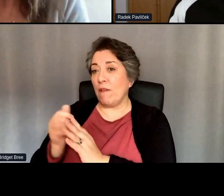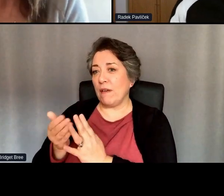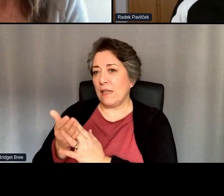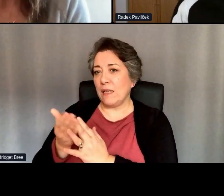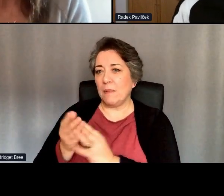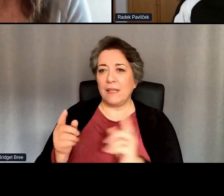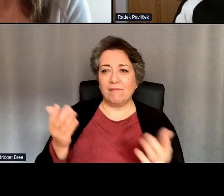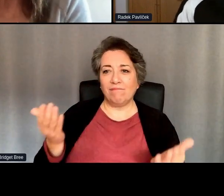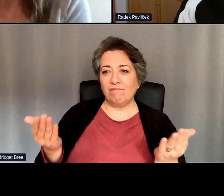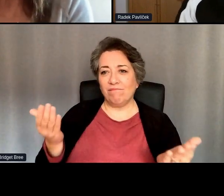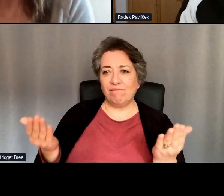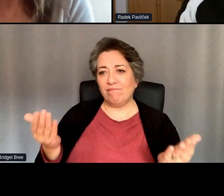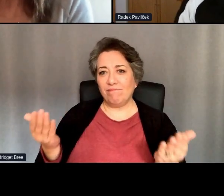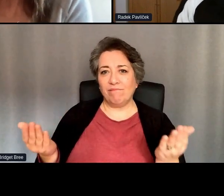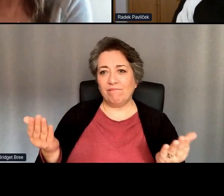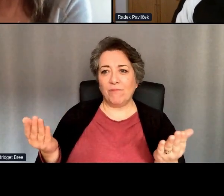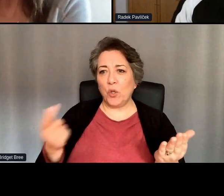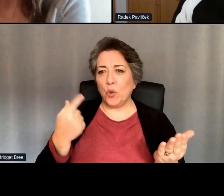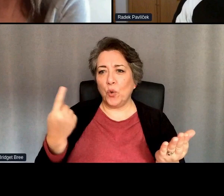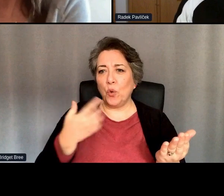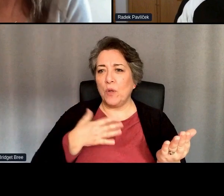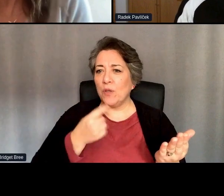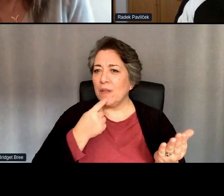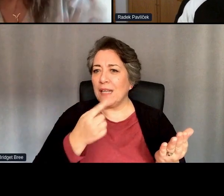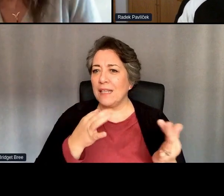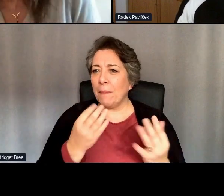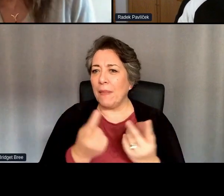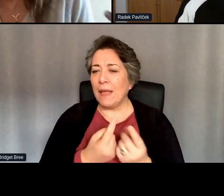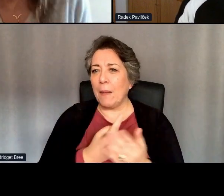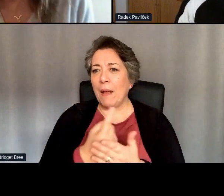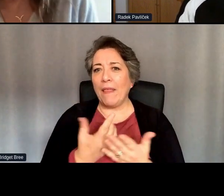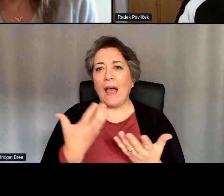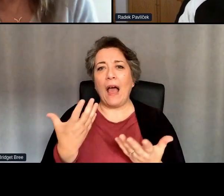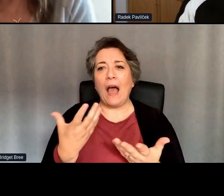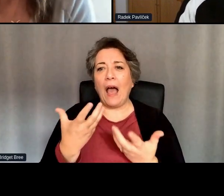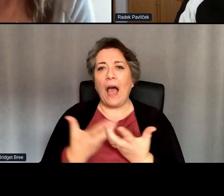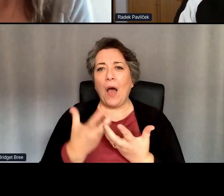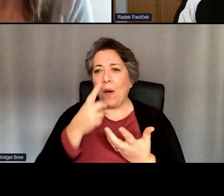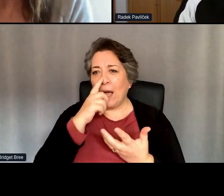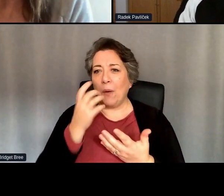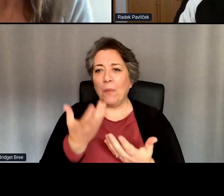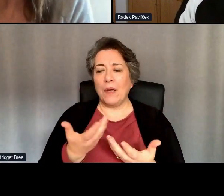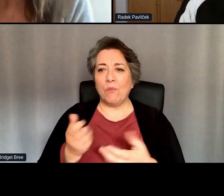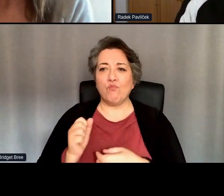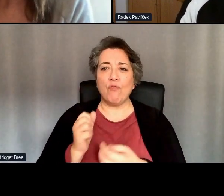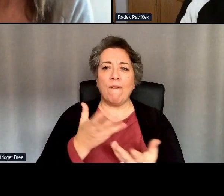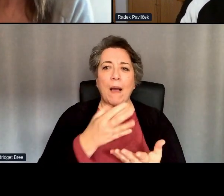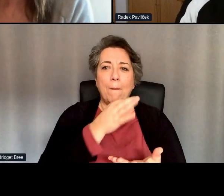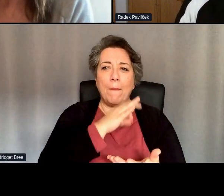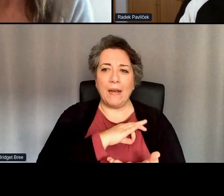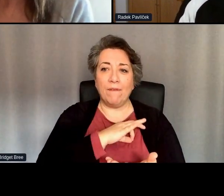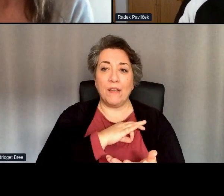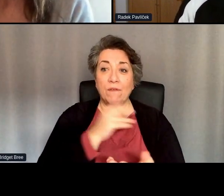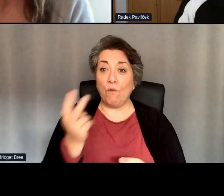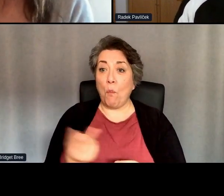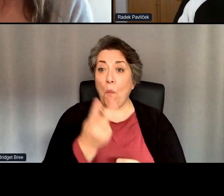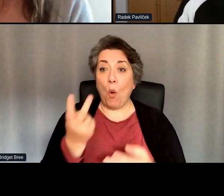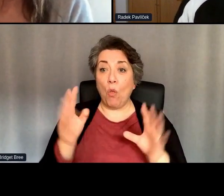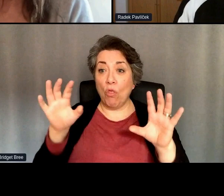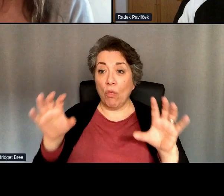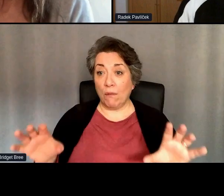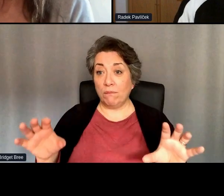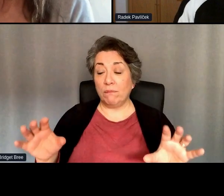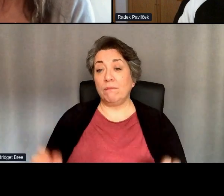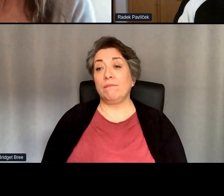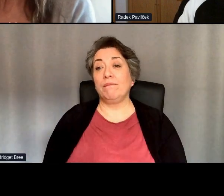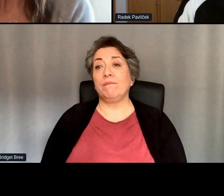to say something about that? How can we provide good benefits for both of these sectors? So